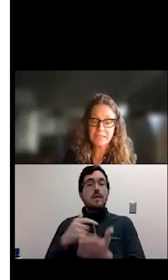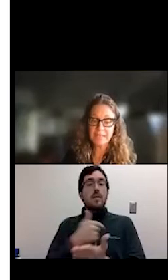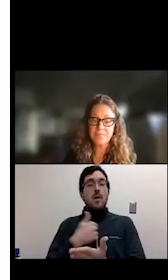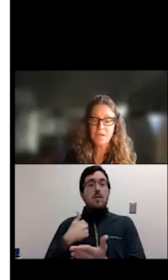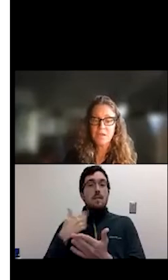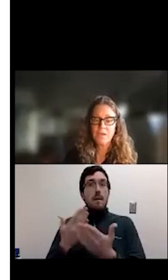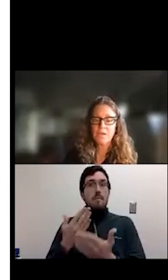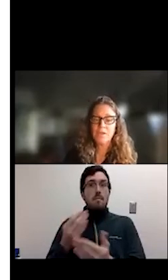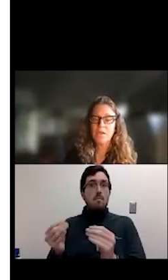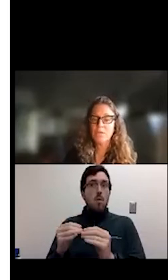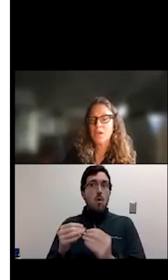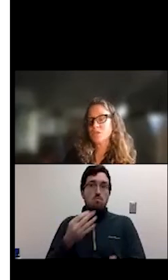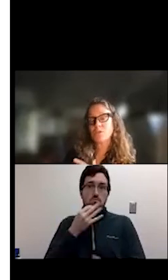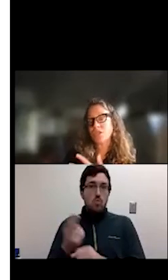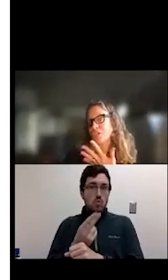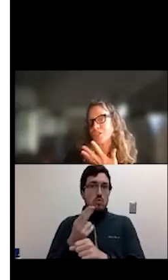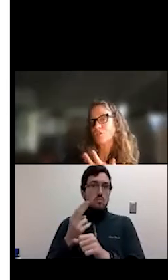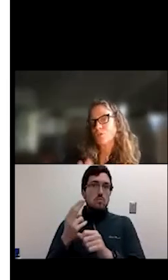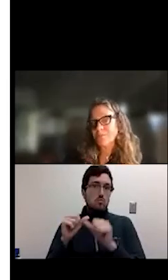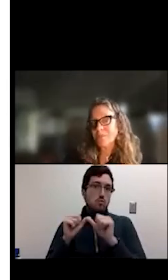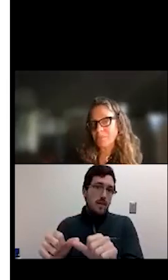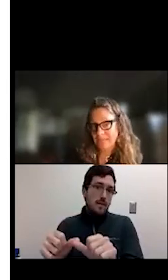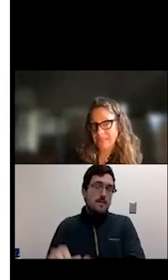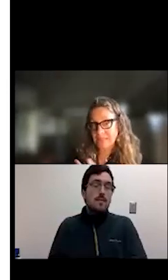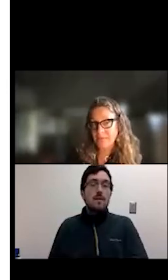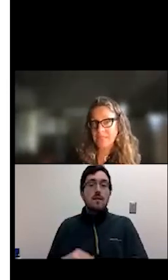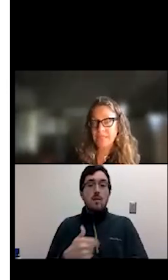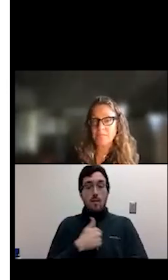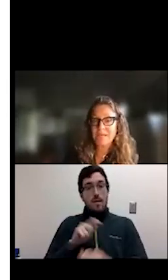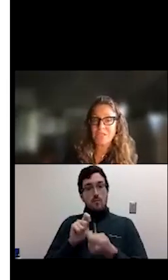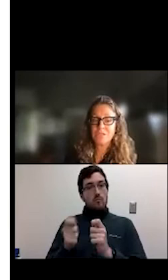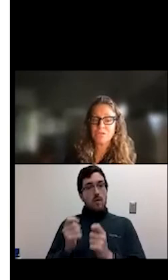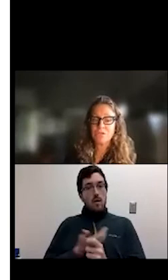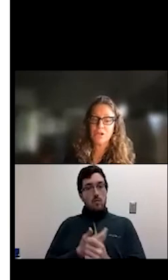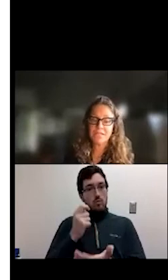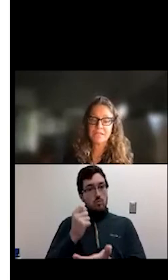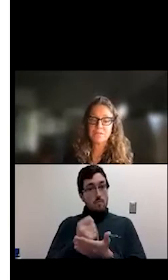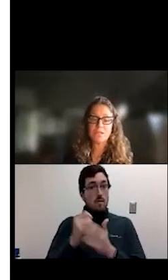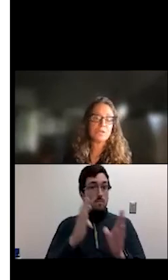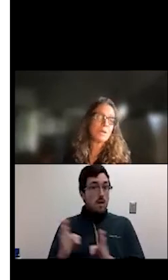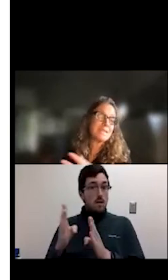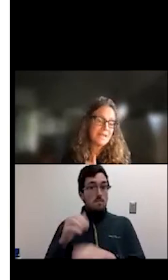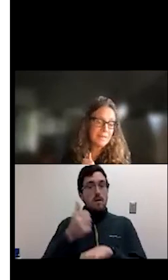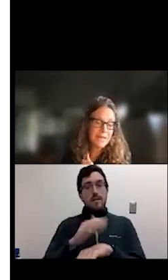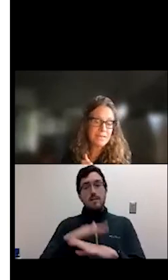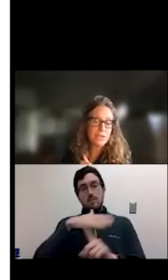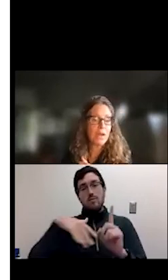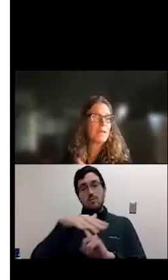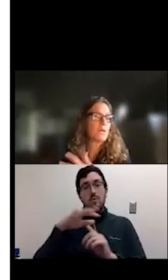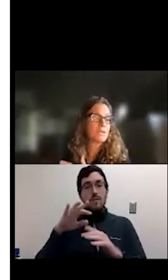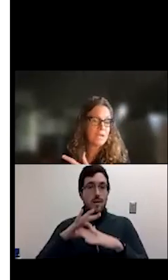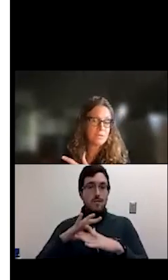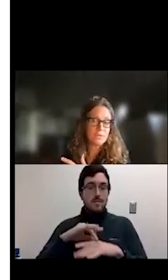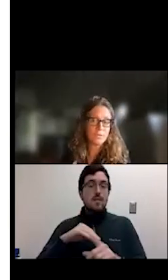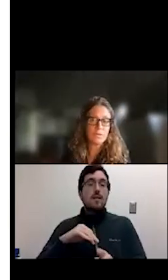it routinely. We also adjust our treatment plans based on patients' social context. We dose once daily meds